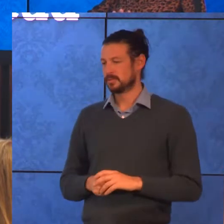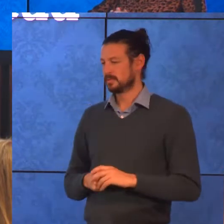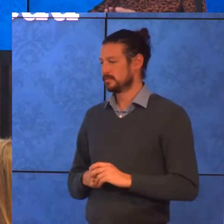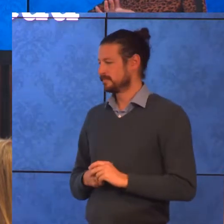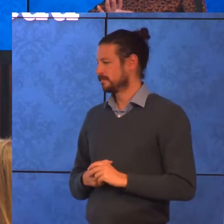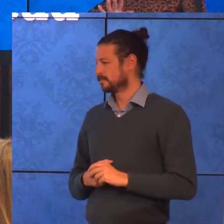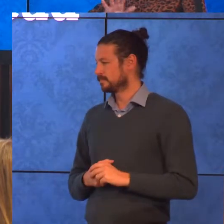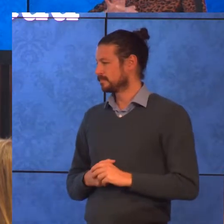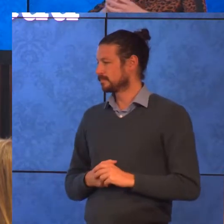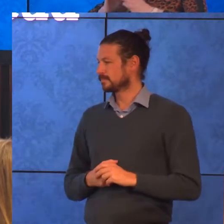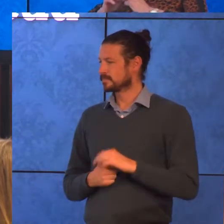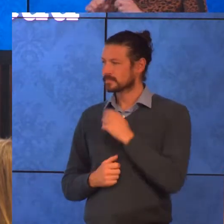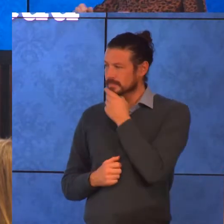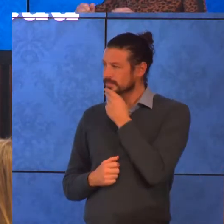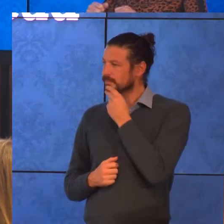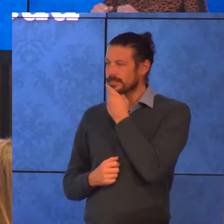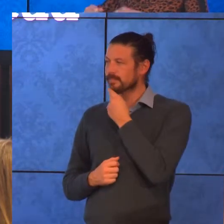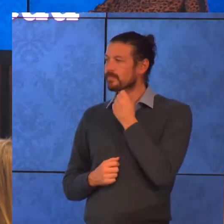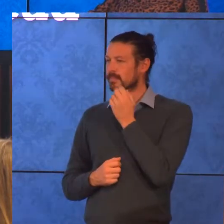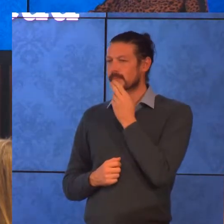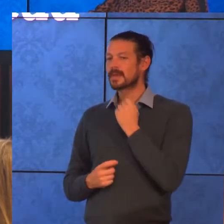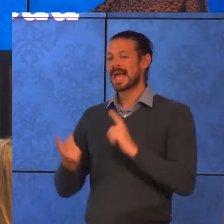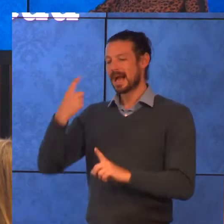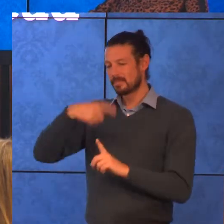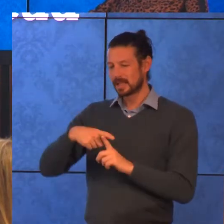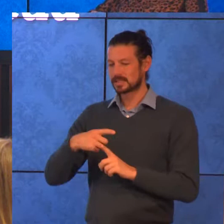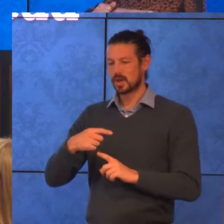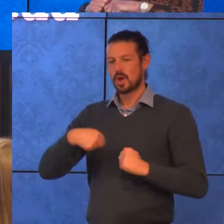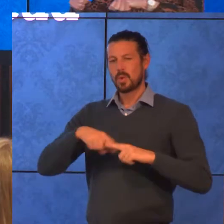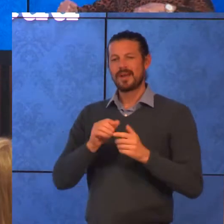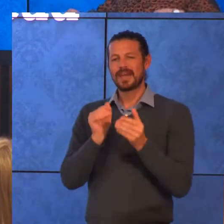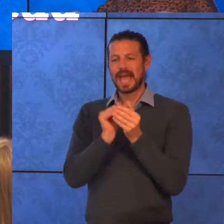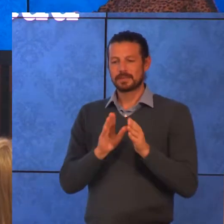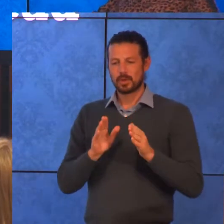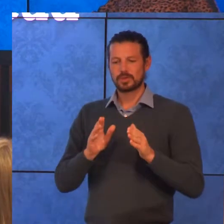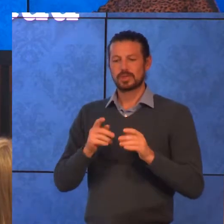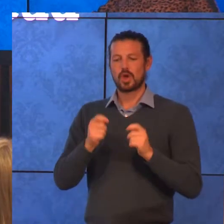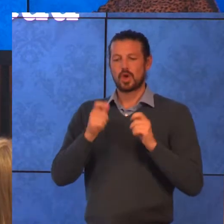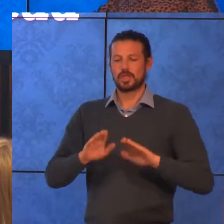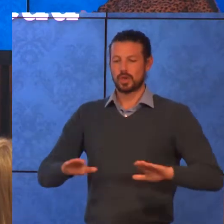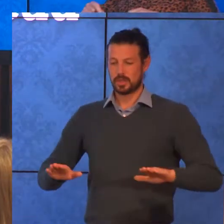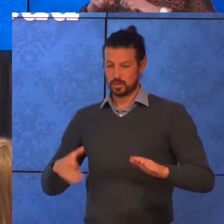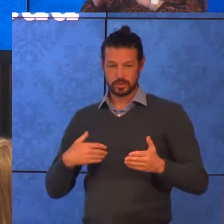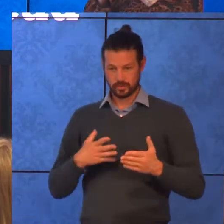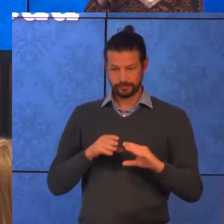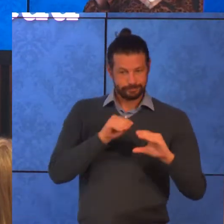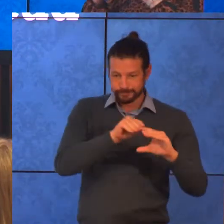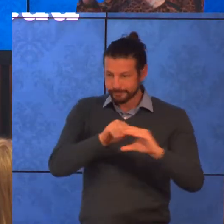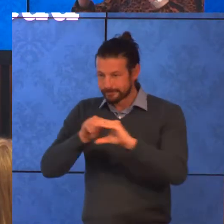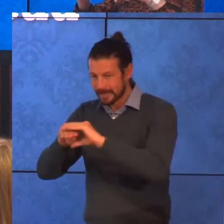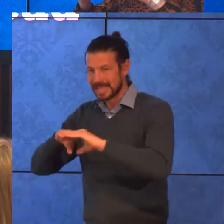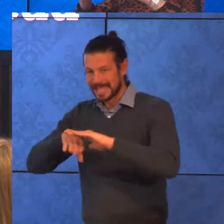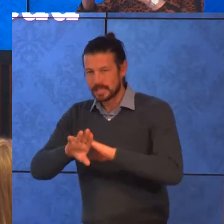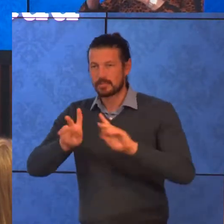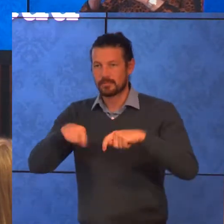also have pushed in some of our own early childhood experts into some of those providers, and we noticed that across